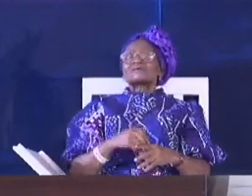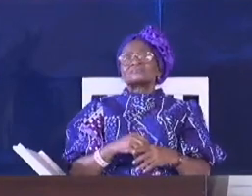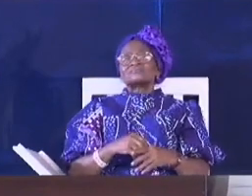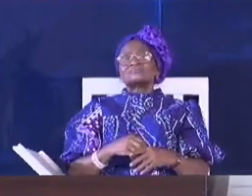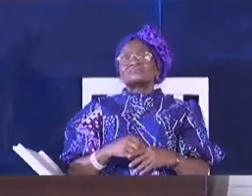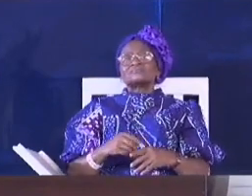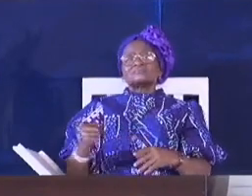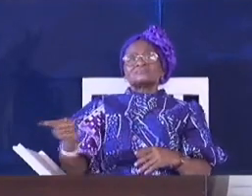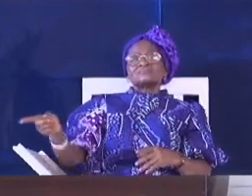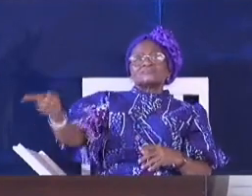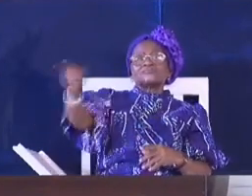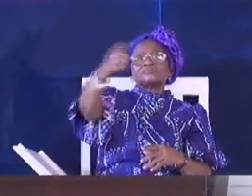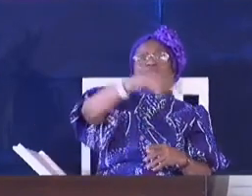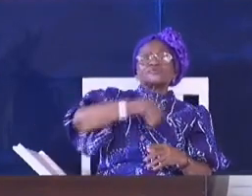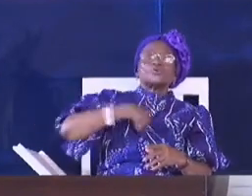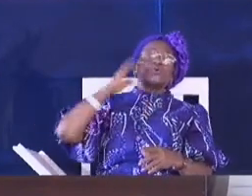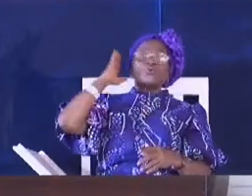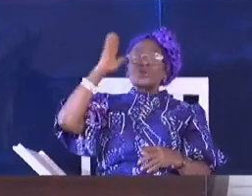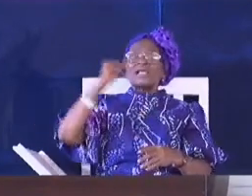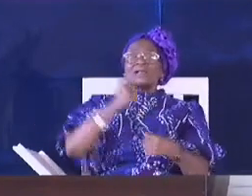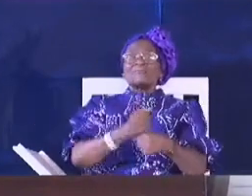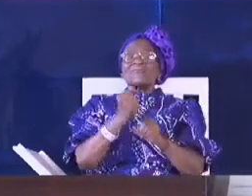You are going to make decrees.